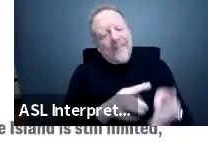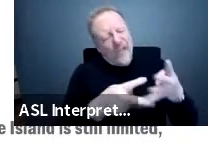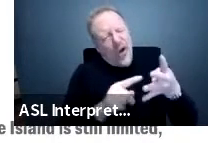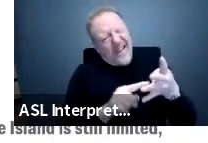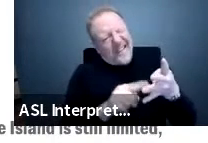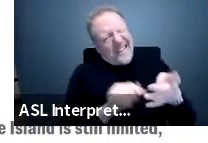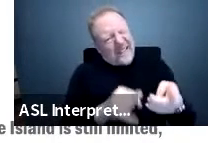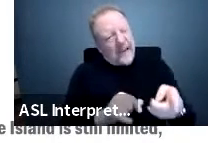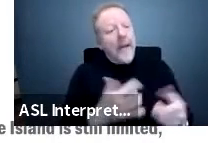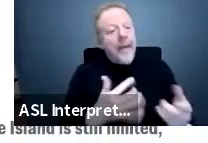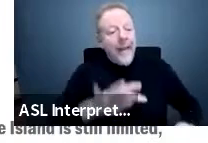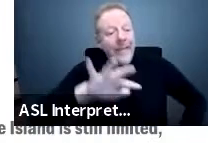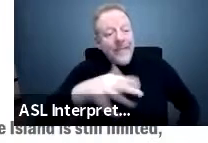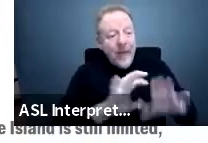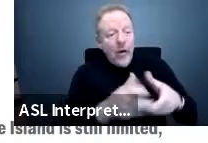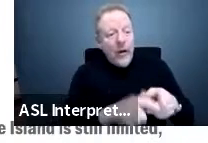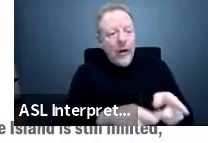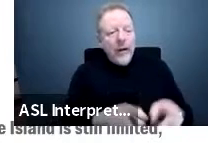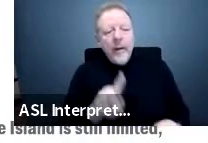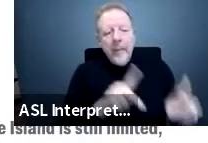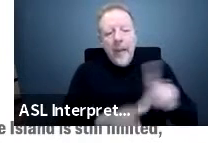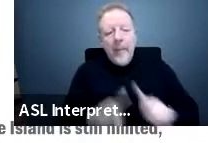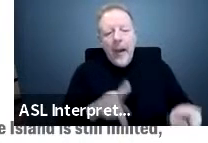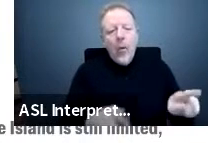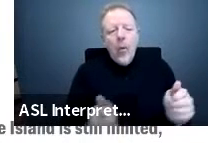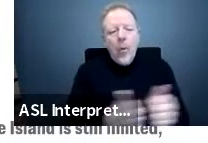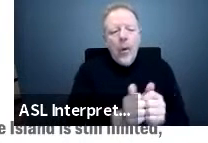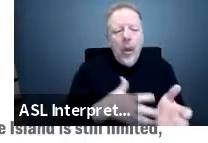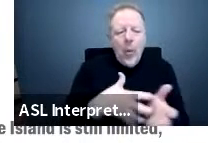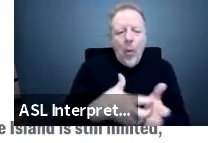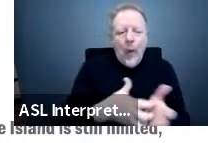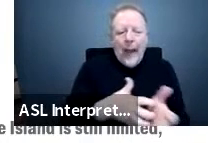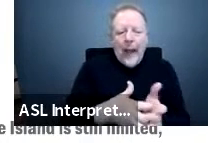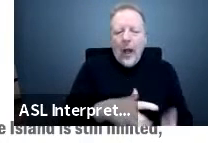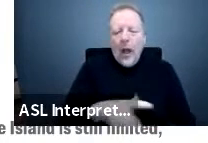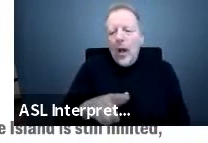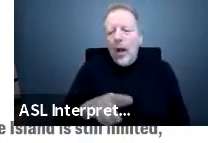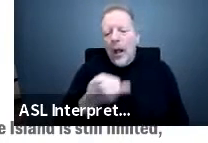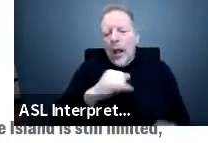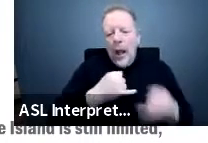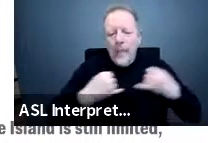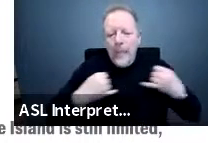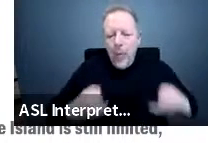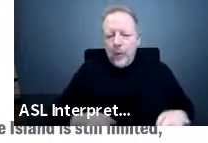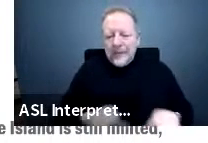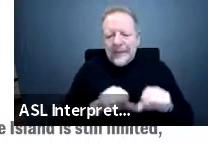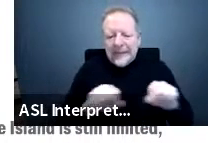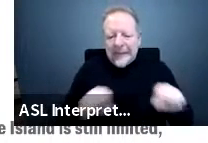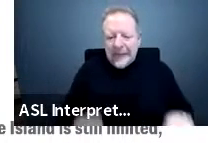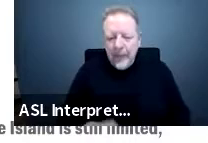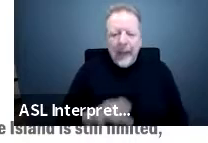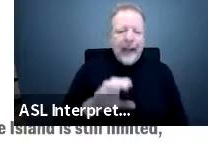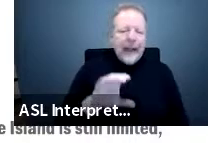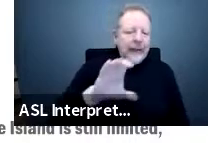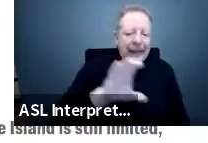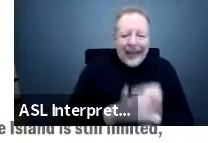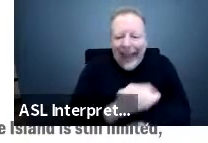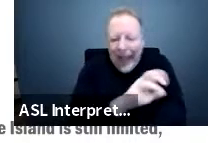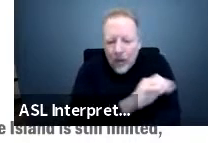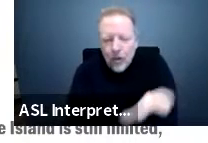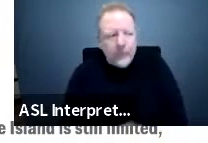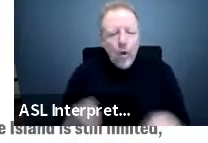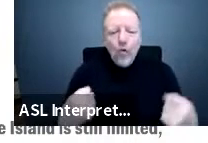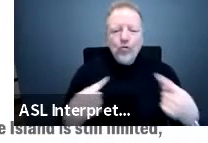see in the fifth category here, it's classified as a person with a weakened immune system. Cancer, people on chemotherapy or